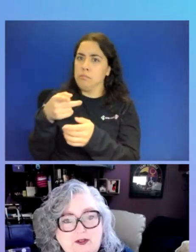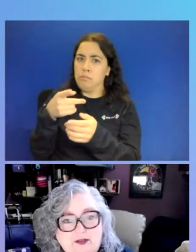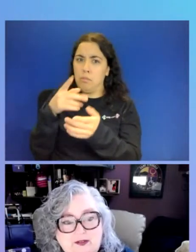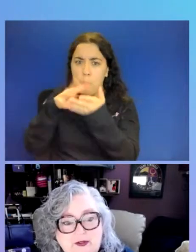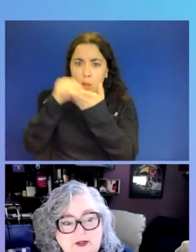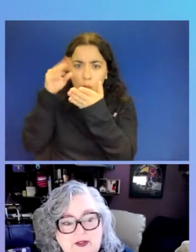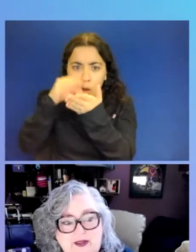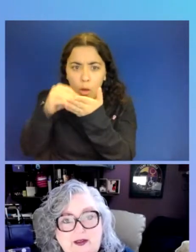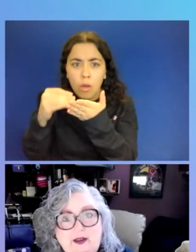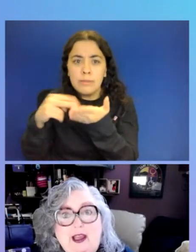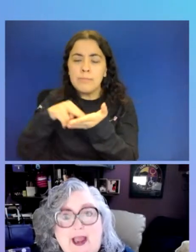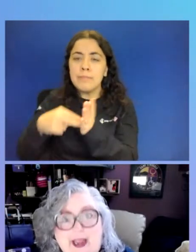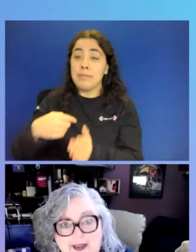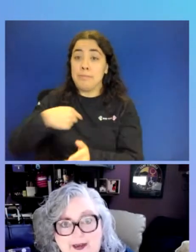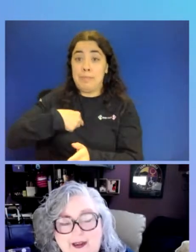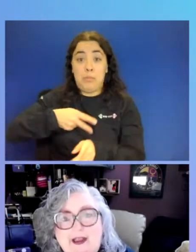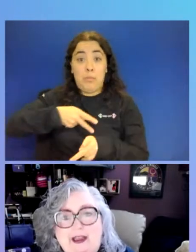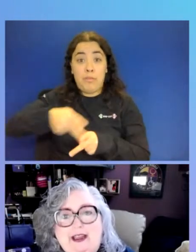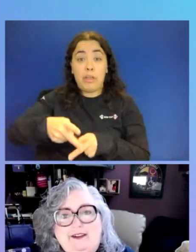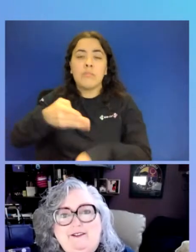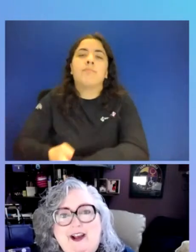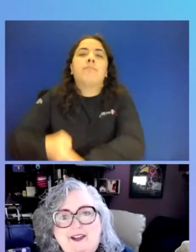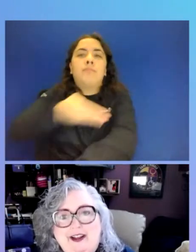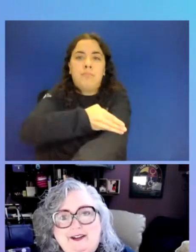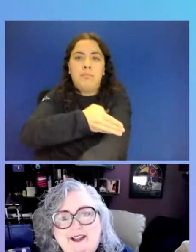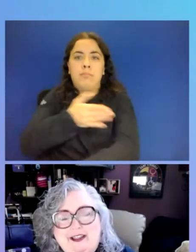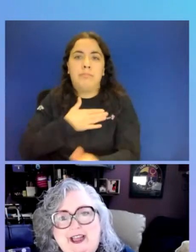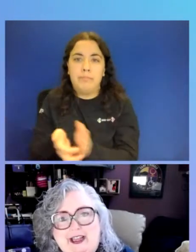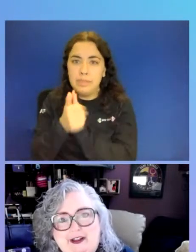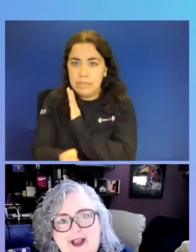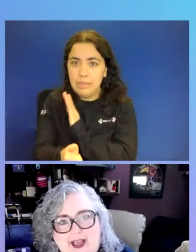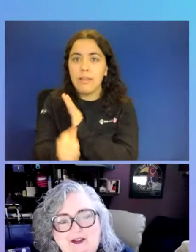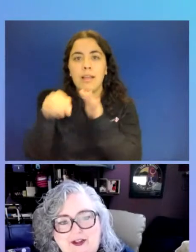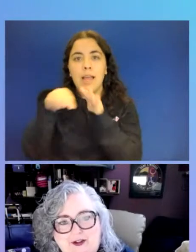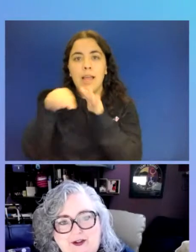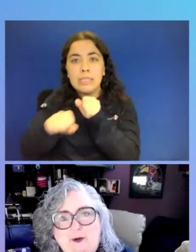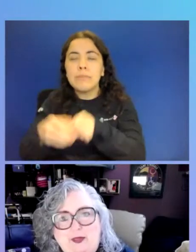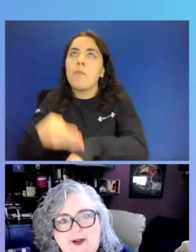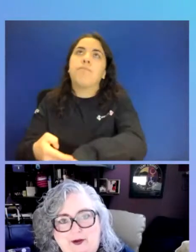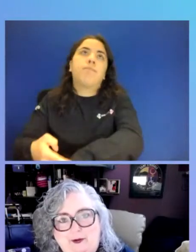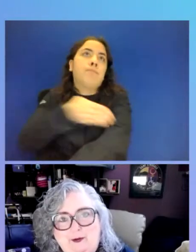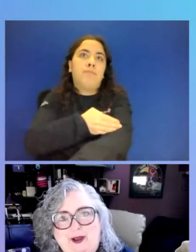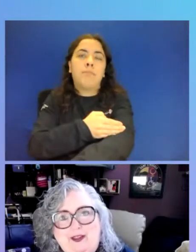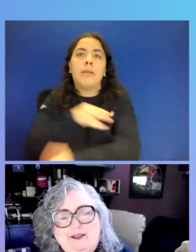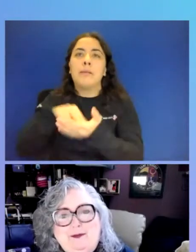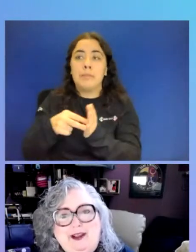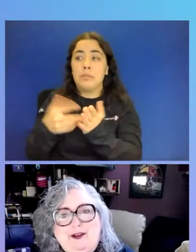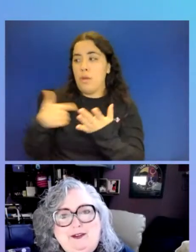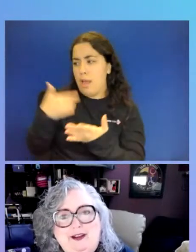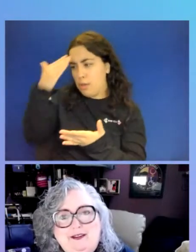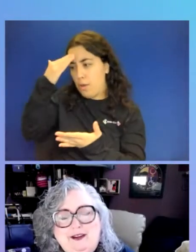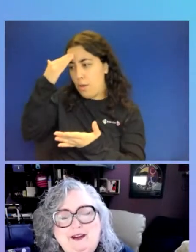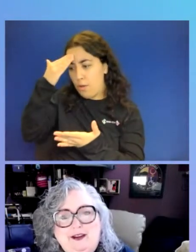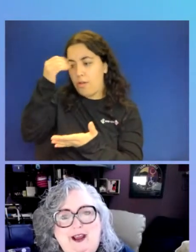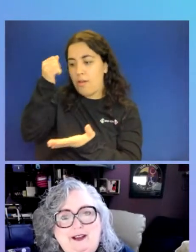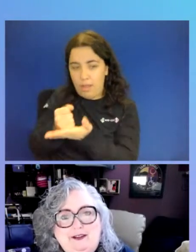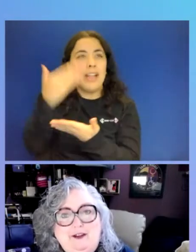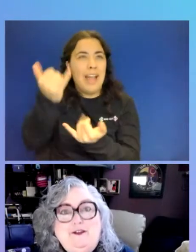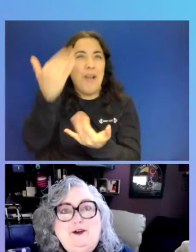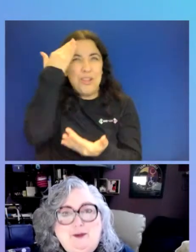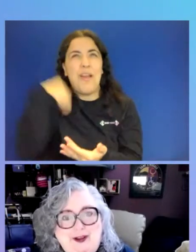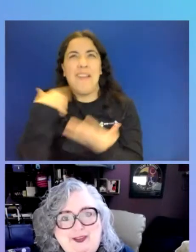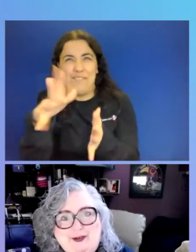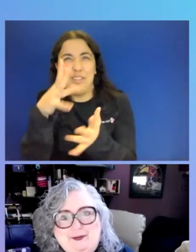and better champions for accessibility. And it validates that they actually know what they know and that somebody else